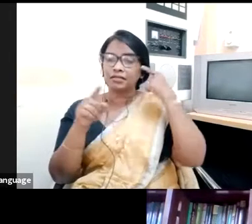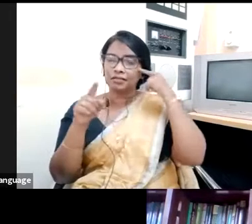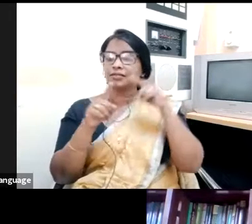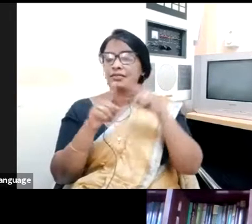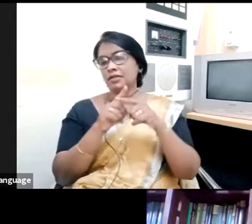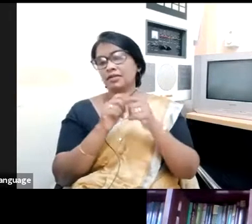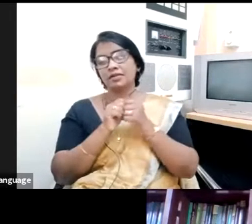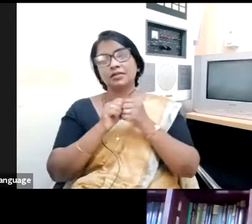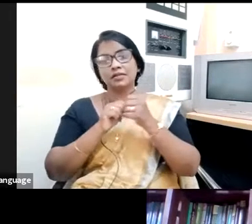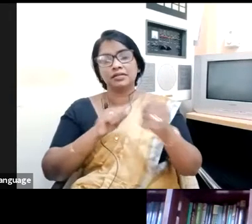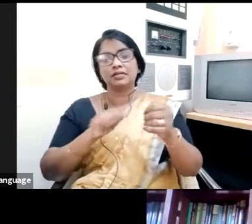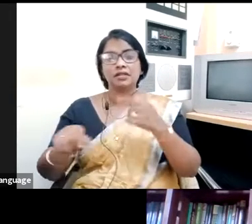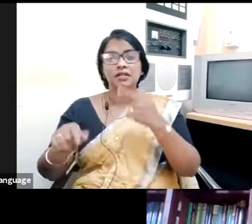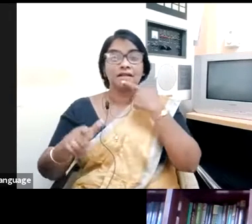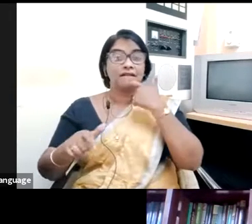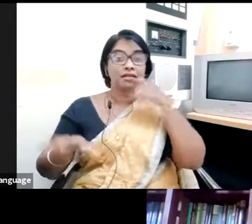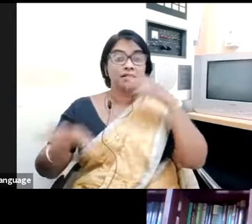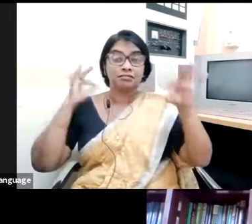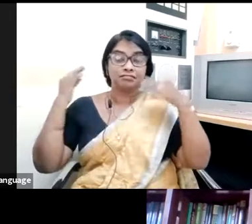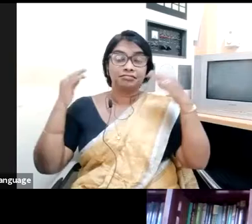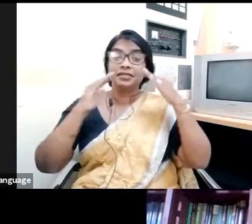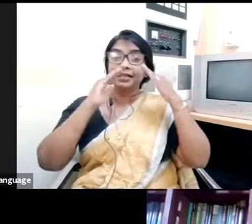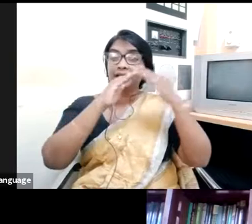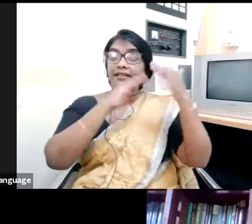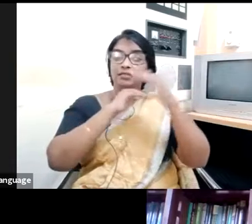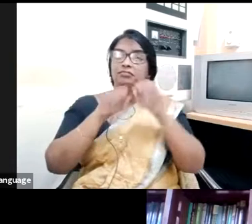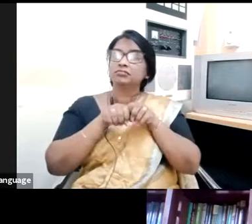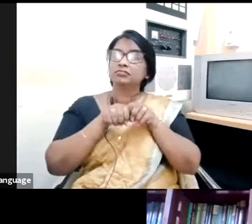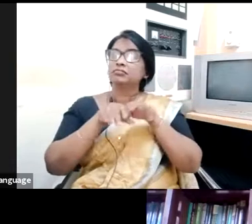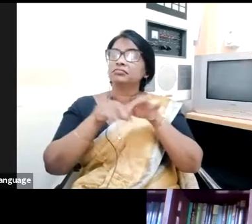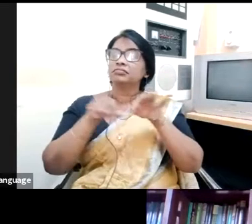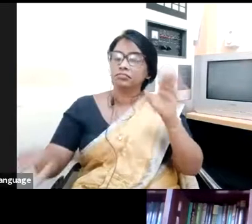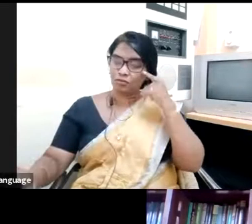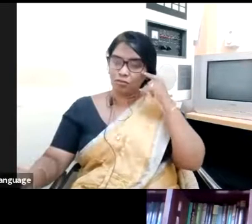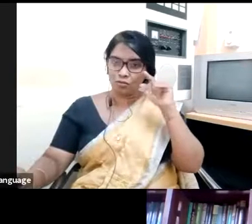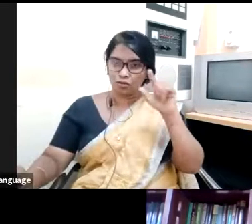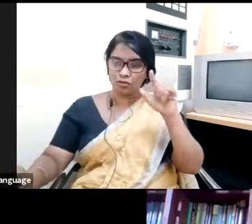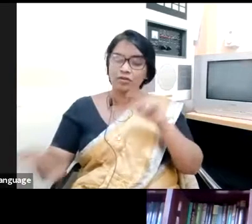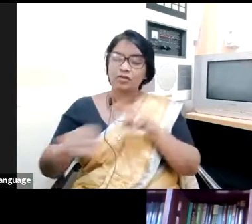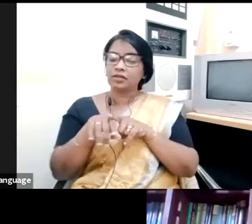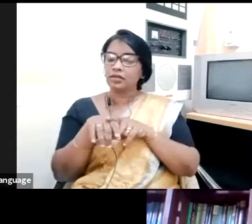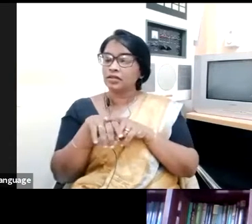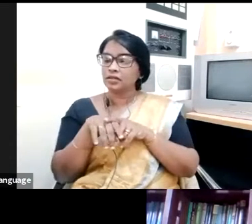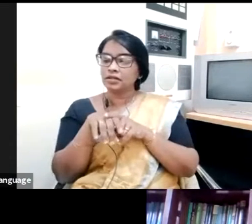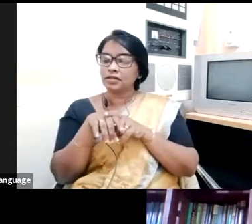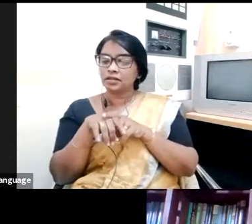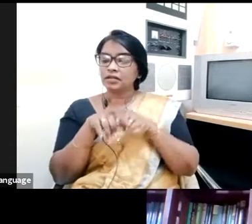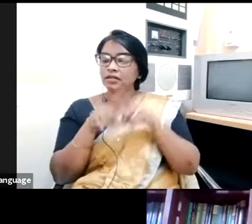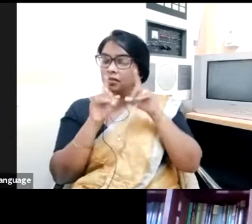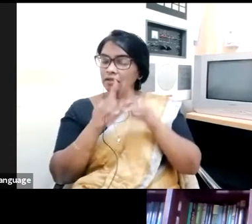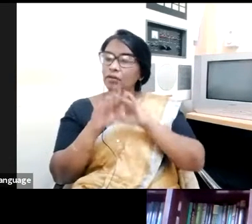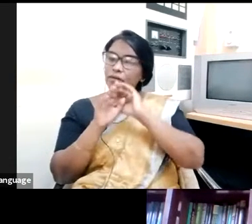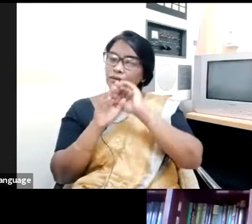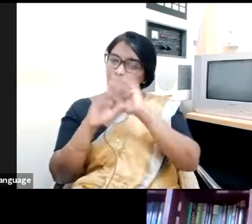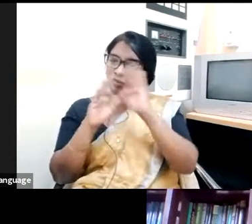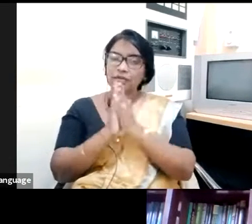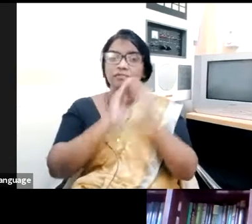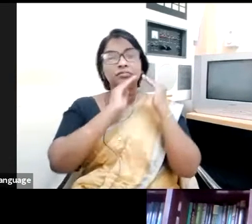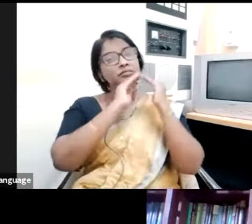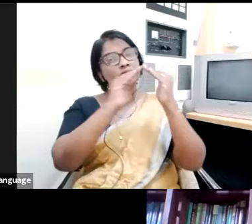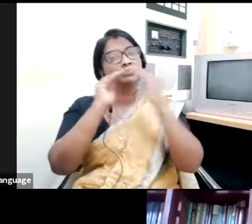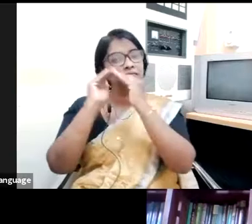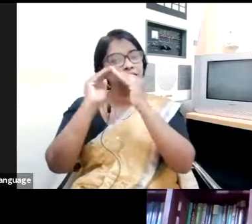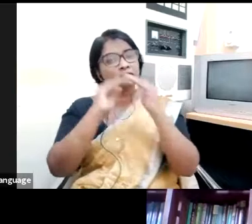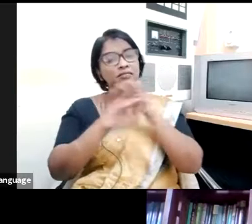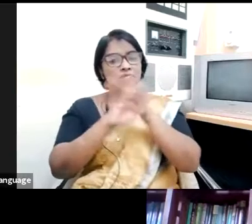and every building within the company where the solar can be fixed will be fixed before 2030. That's our